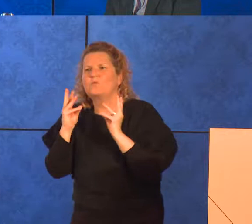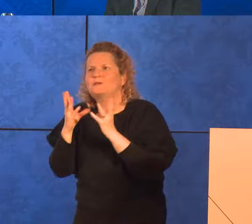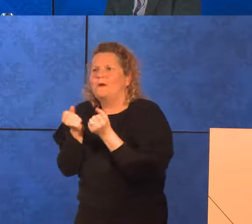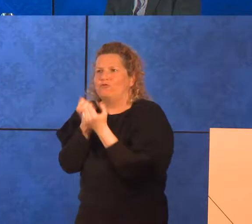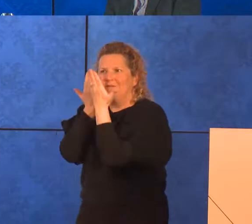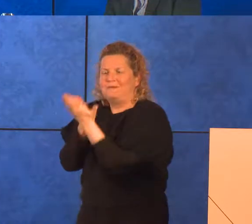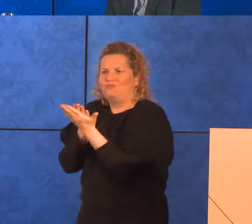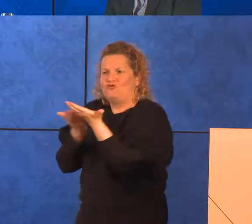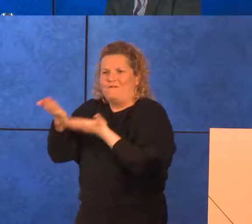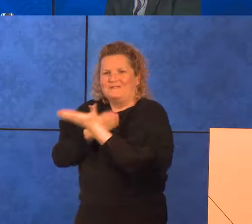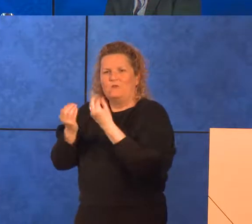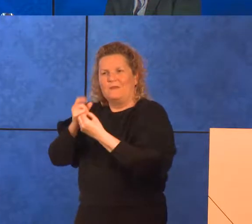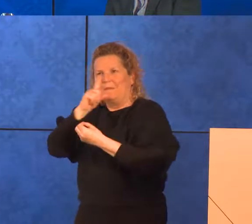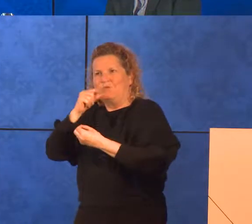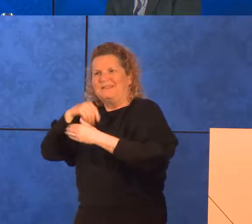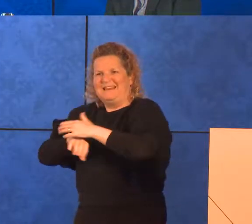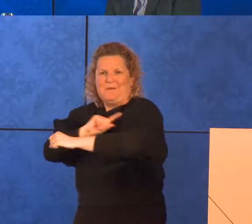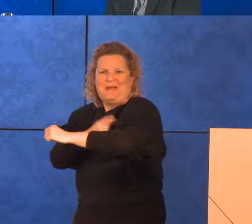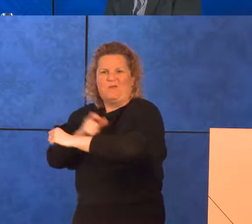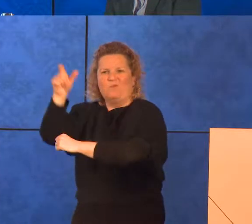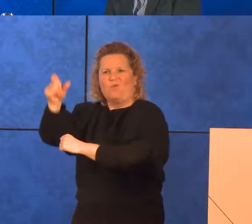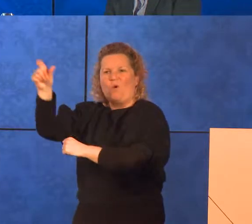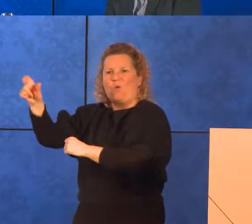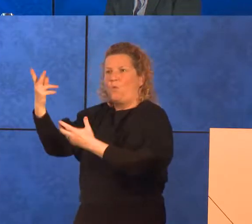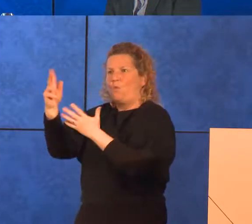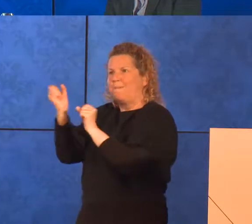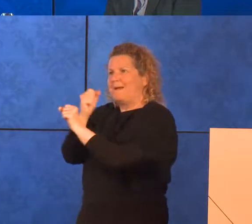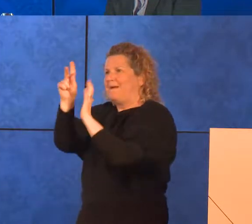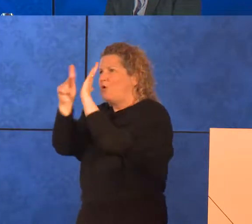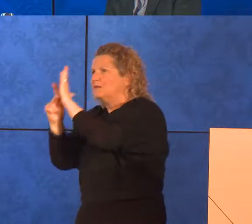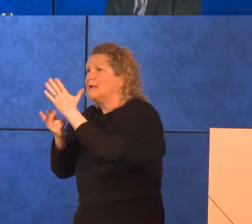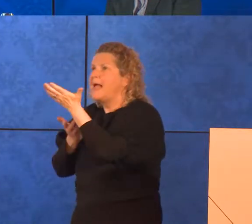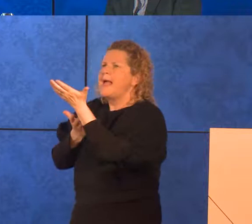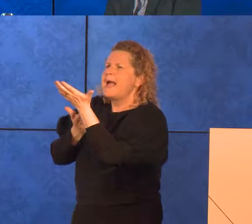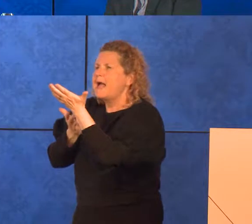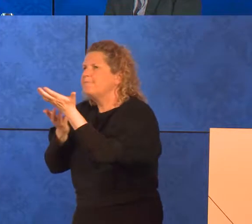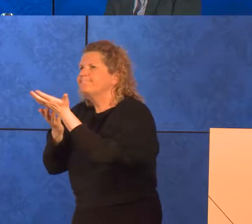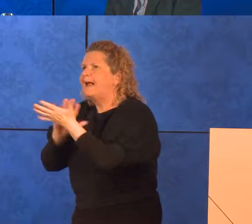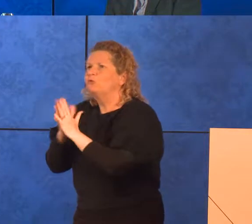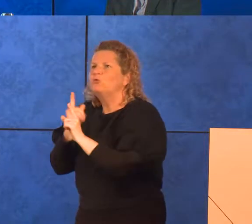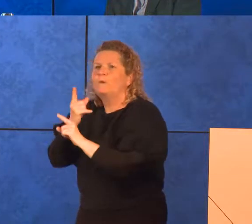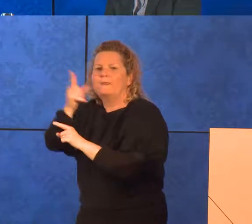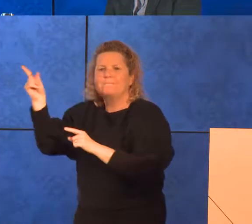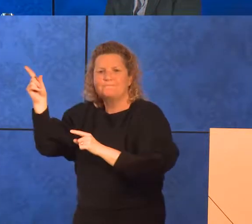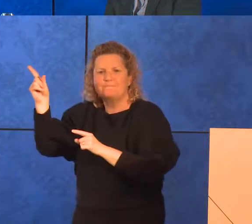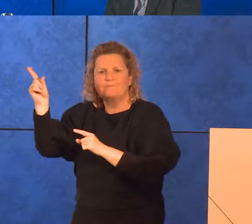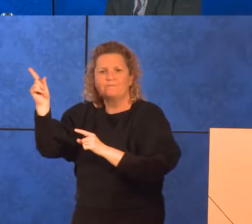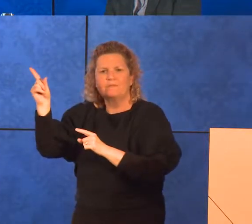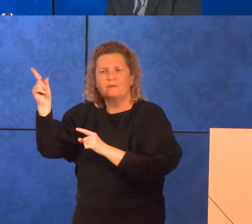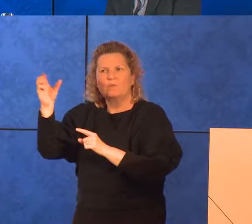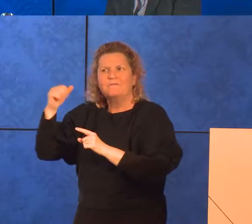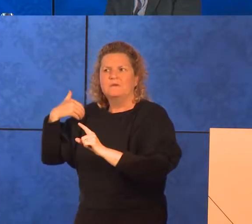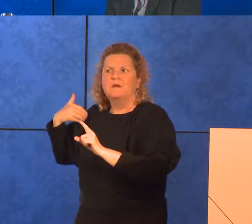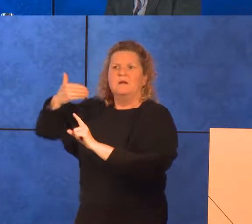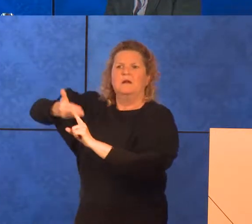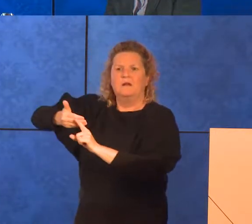conversations with people in power roles and policymakers. So that's sort of the history. There was a lot of that. So